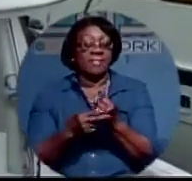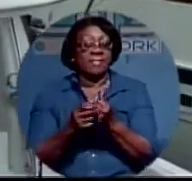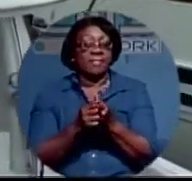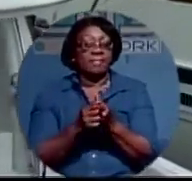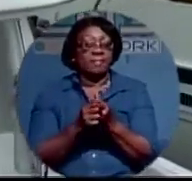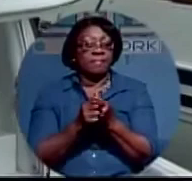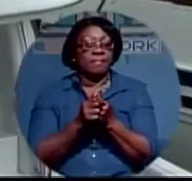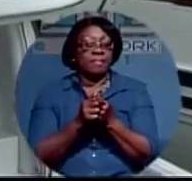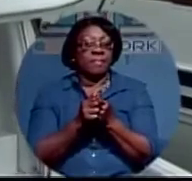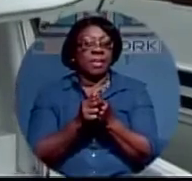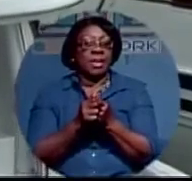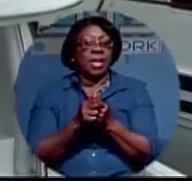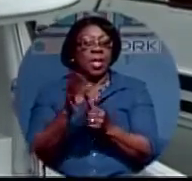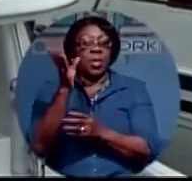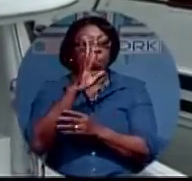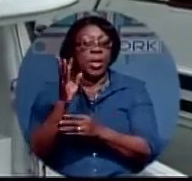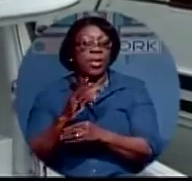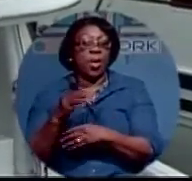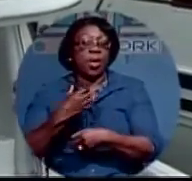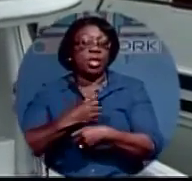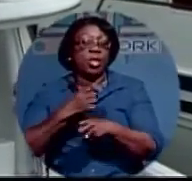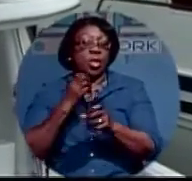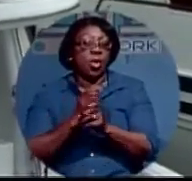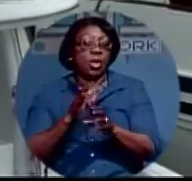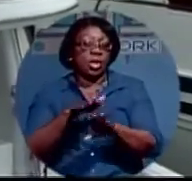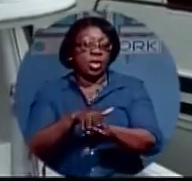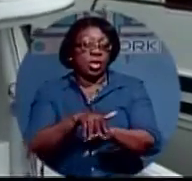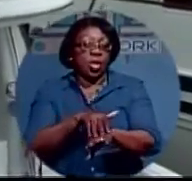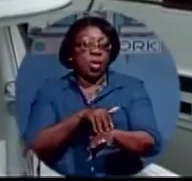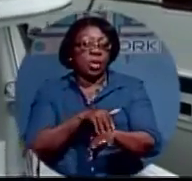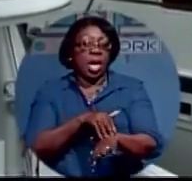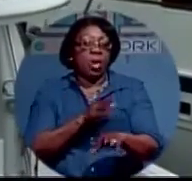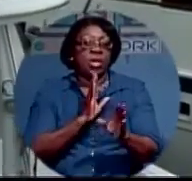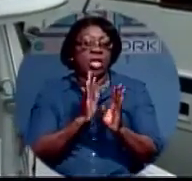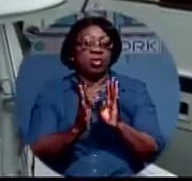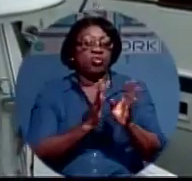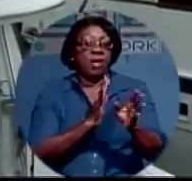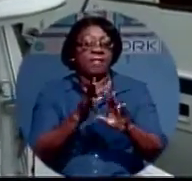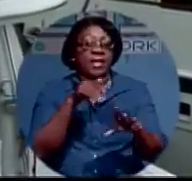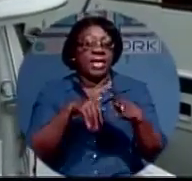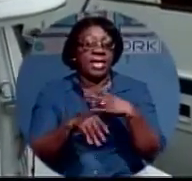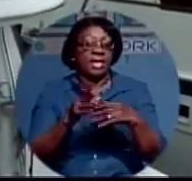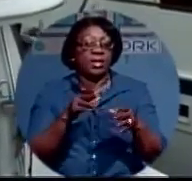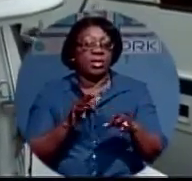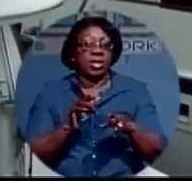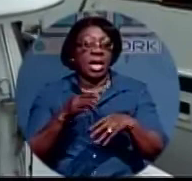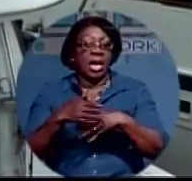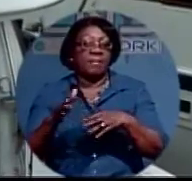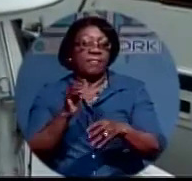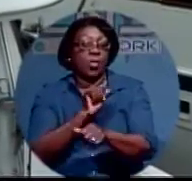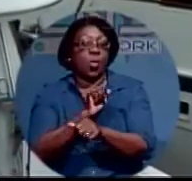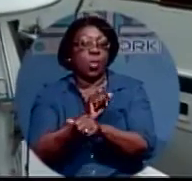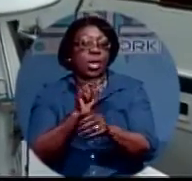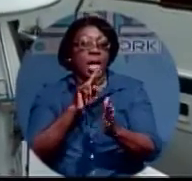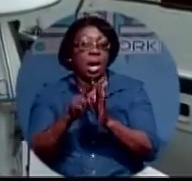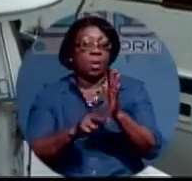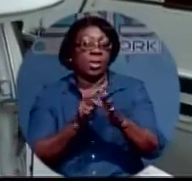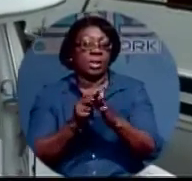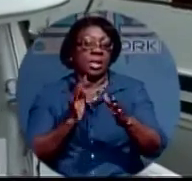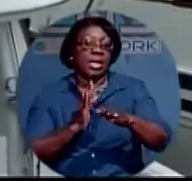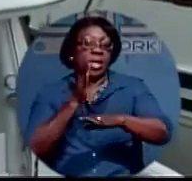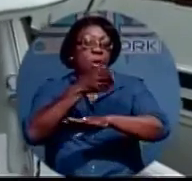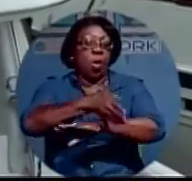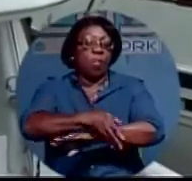as dimes. The weather also caused a slowdown in traffic in the Dowswell Street area and coming over the Paradise Island